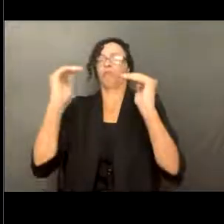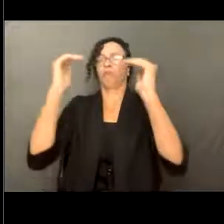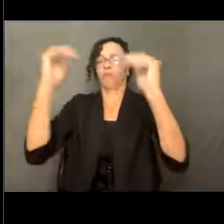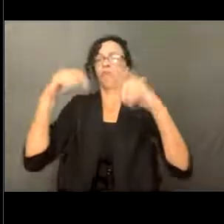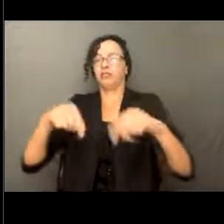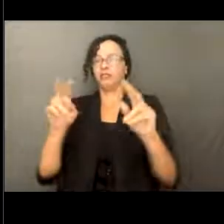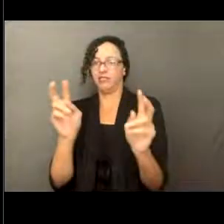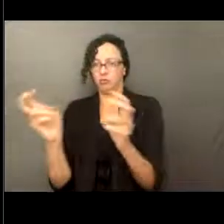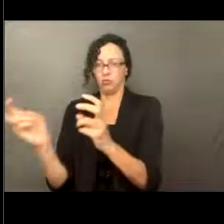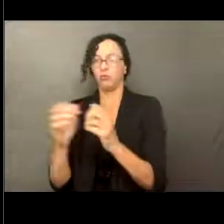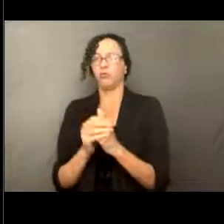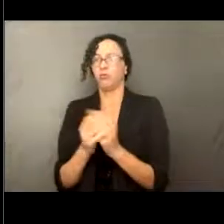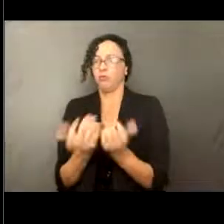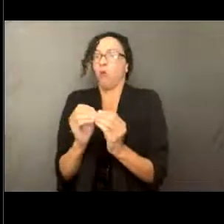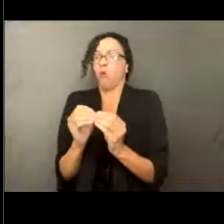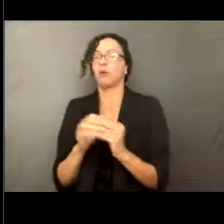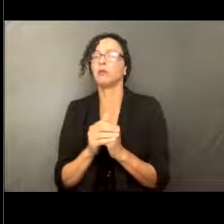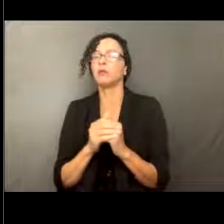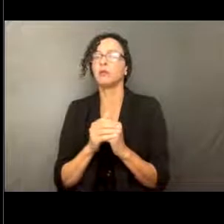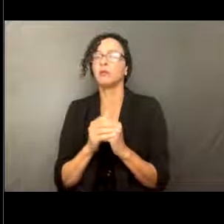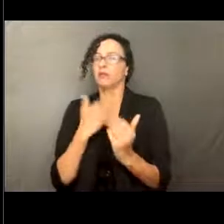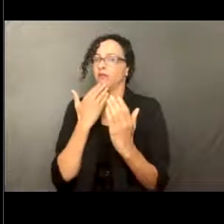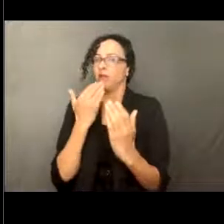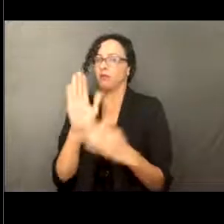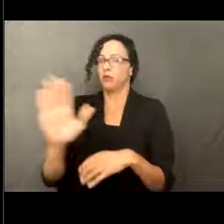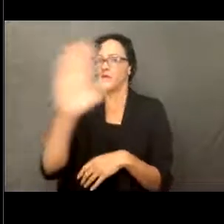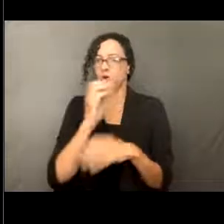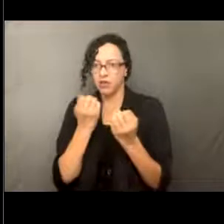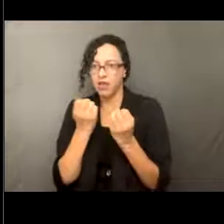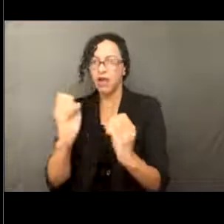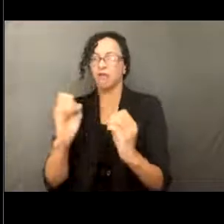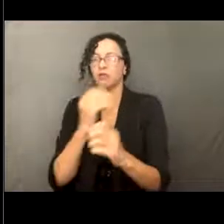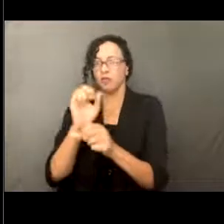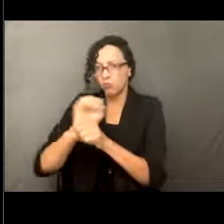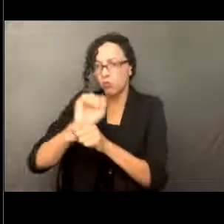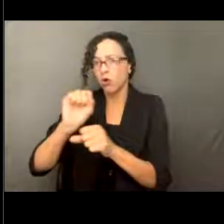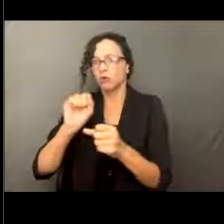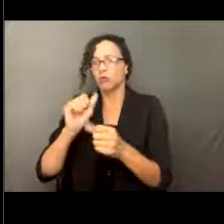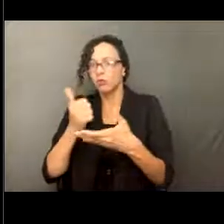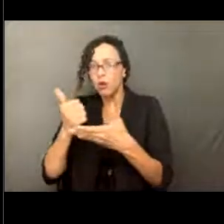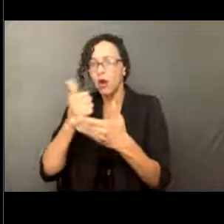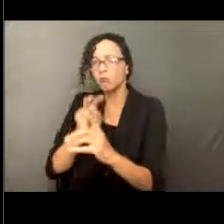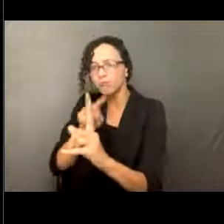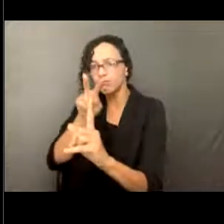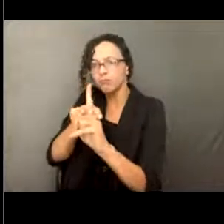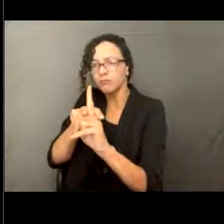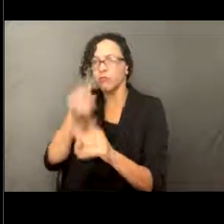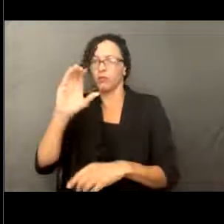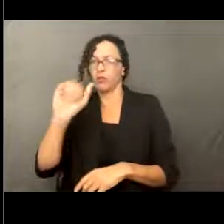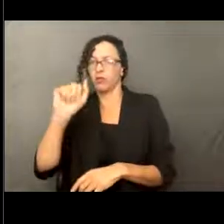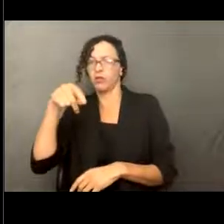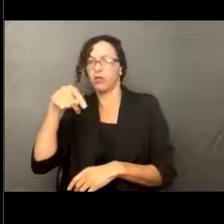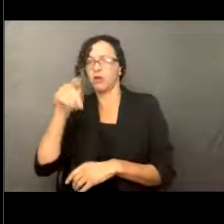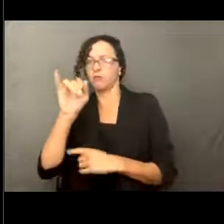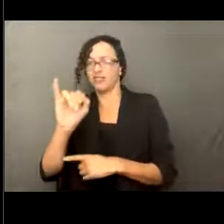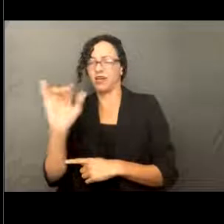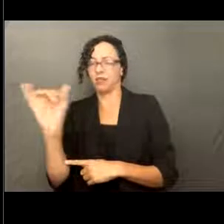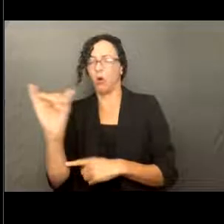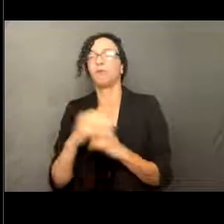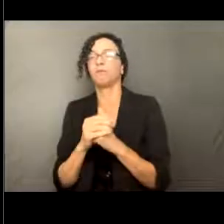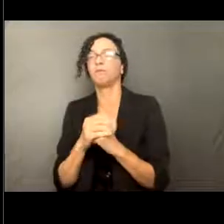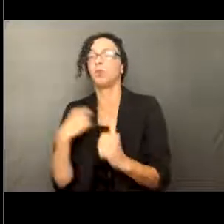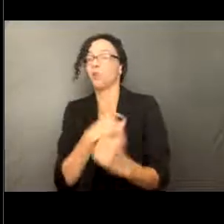and your work to help implement CAPTAI as well. There were 34 action